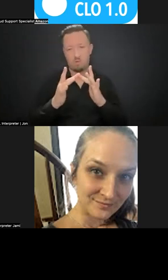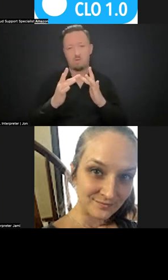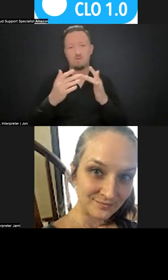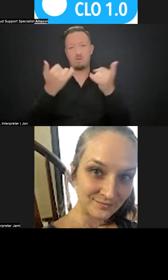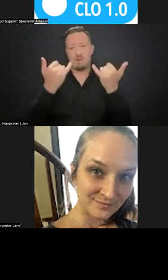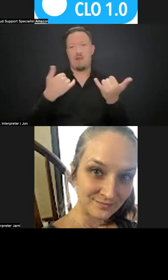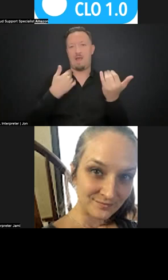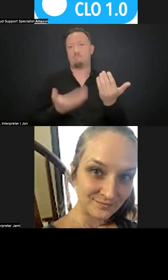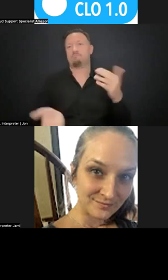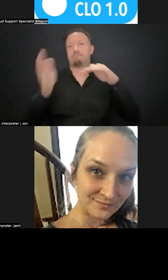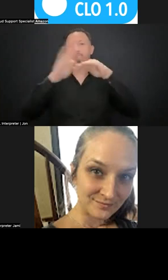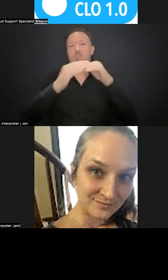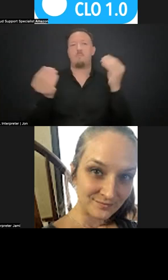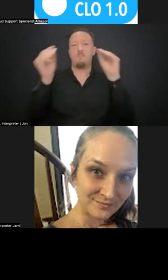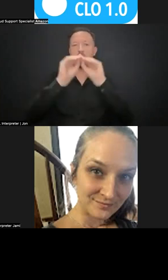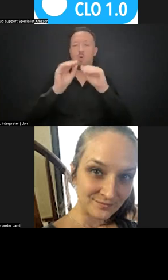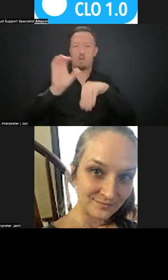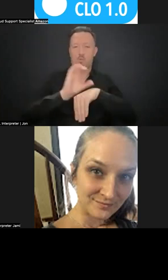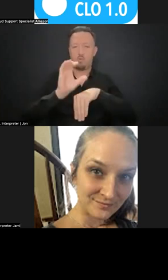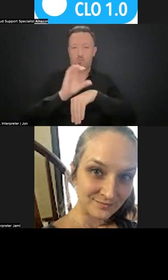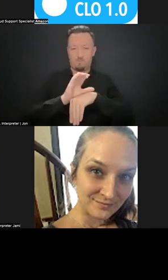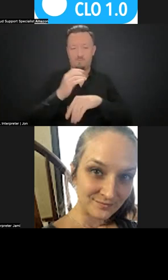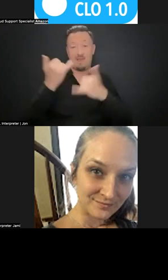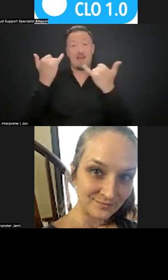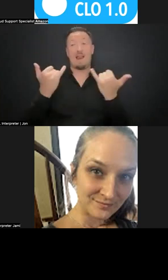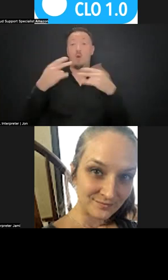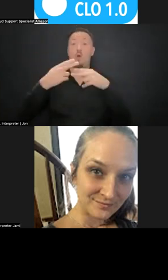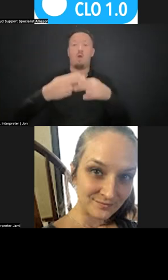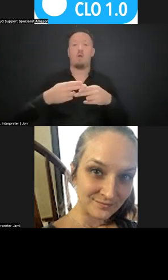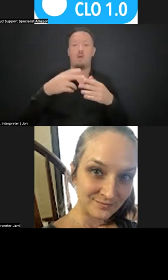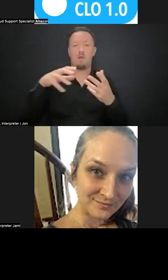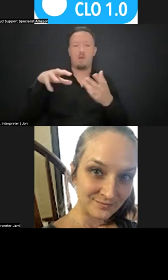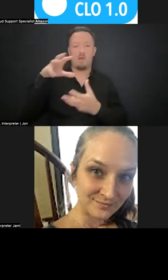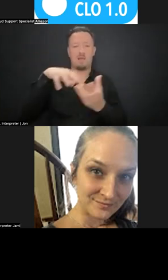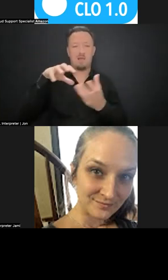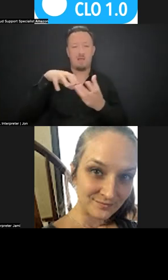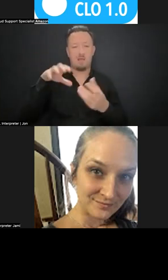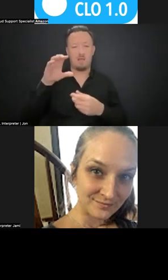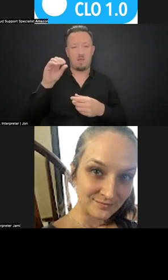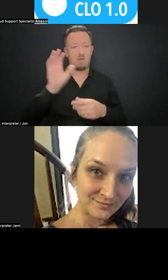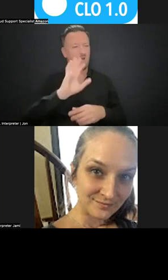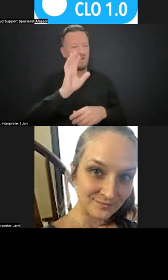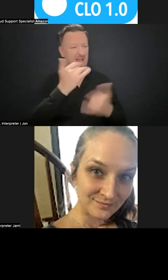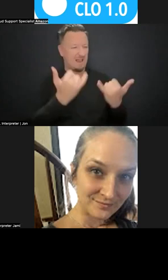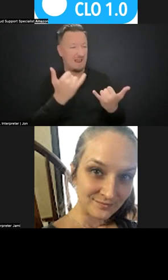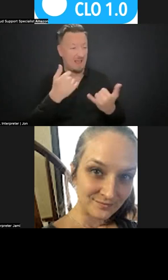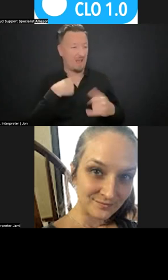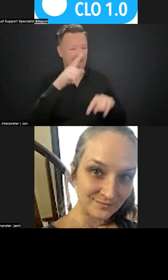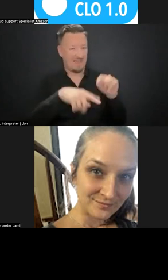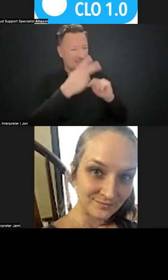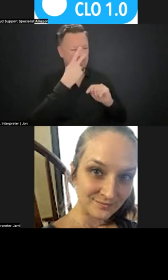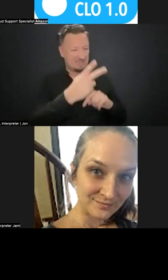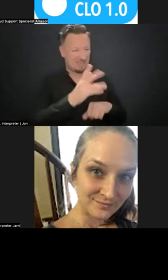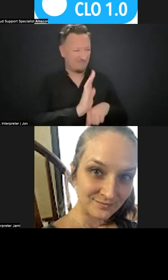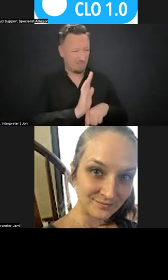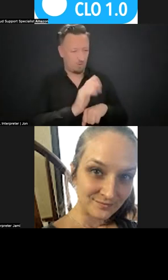computing. In this Oh. century, it's called cloud computing. Hey Bill, yeah, we can't see the video. We only see your Slack